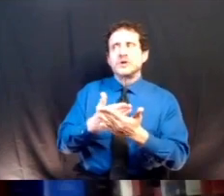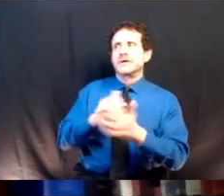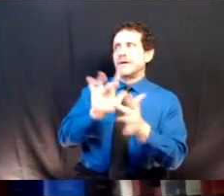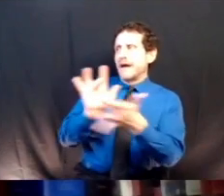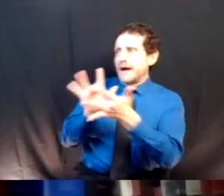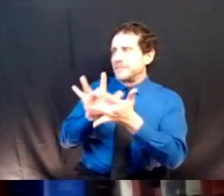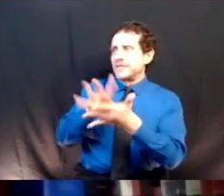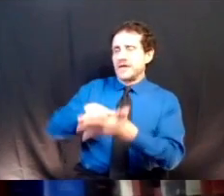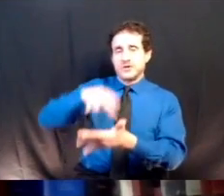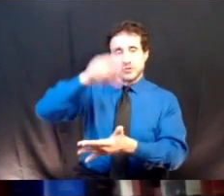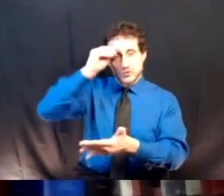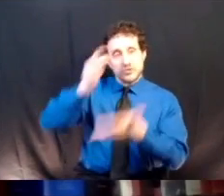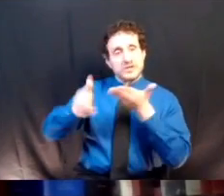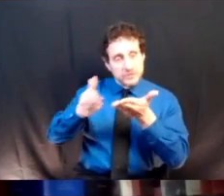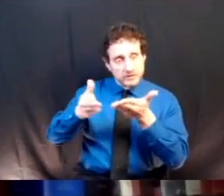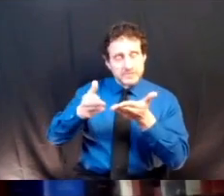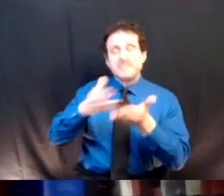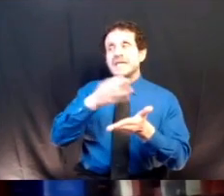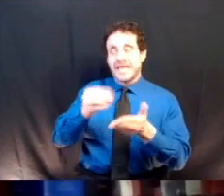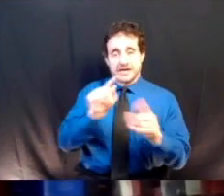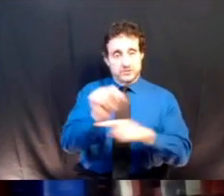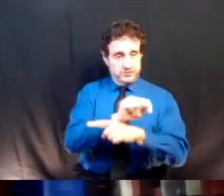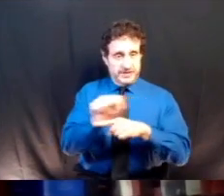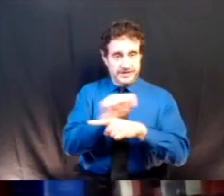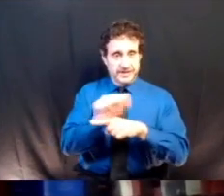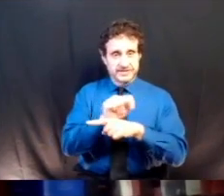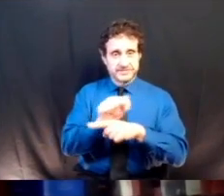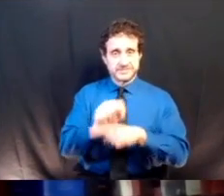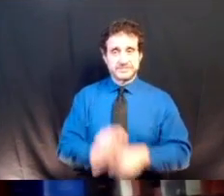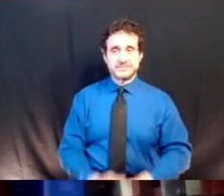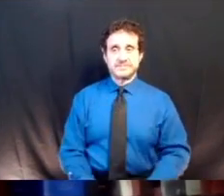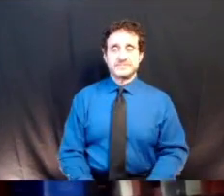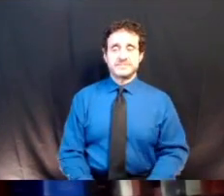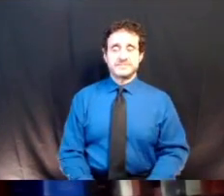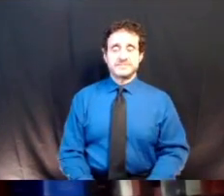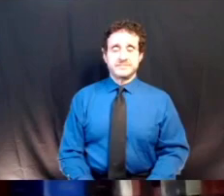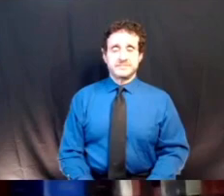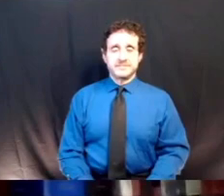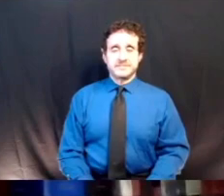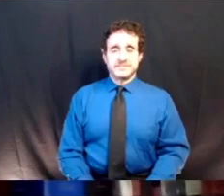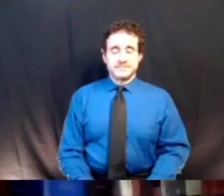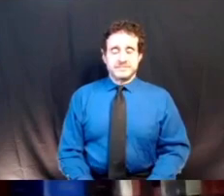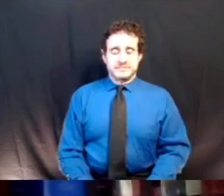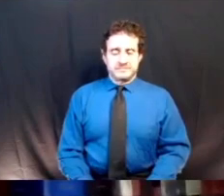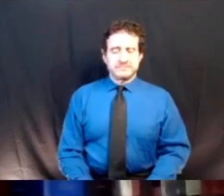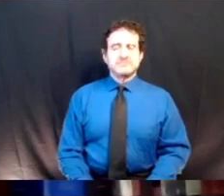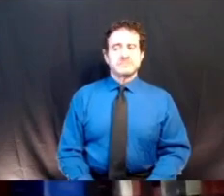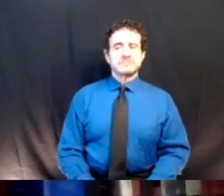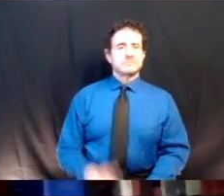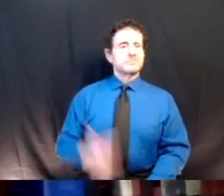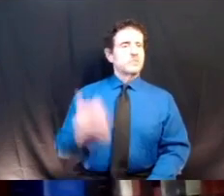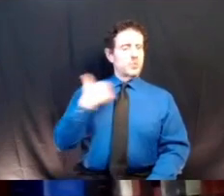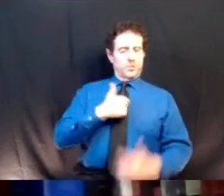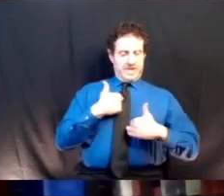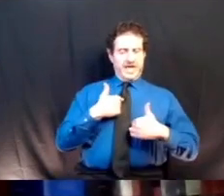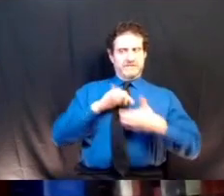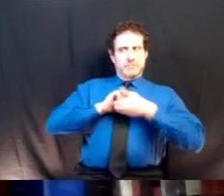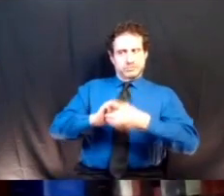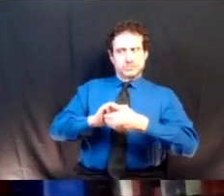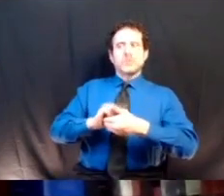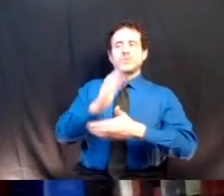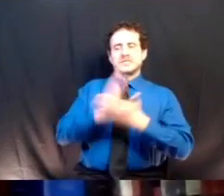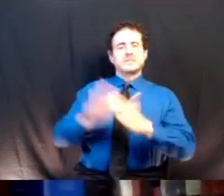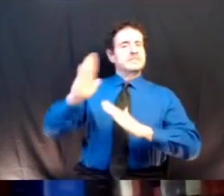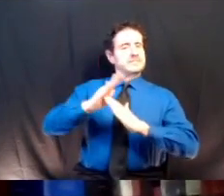and training. With strong ties to some of Illinois' world-class institutions, including the University of